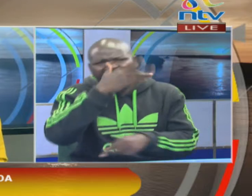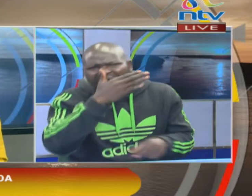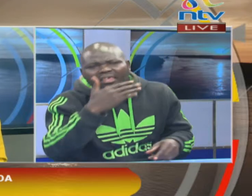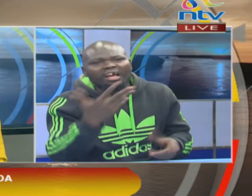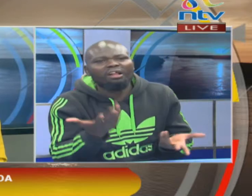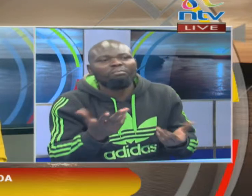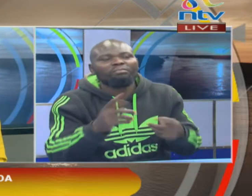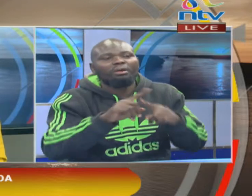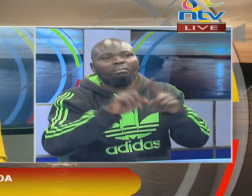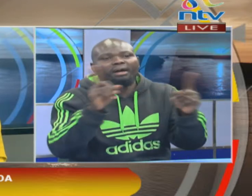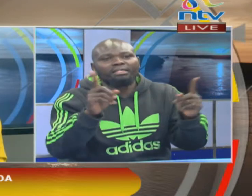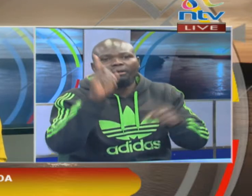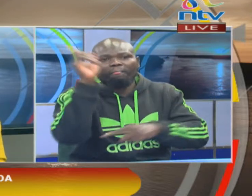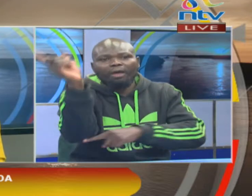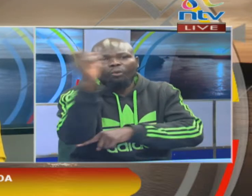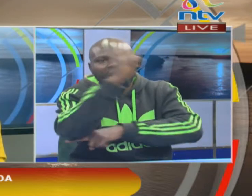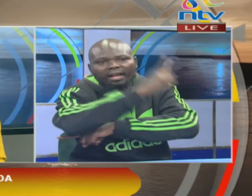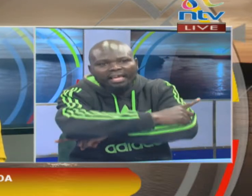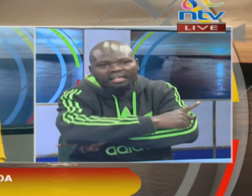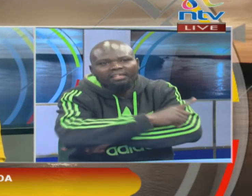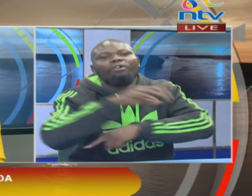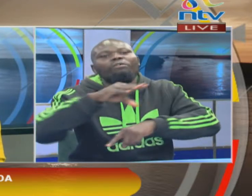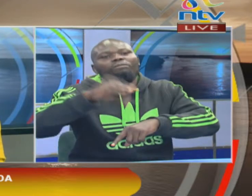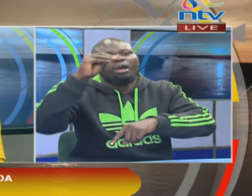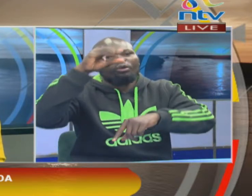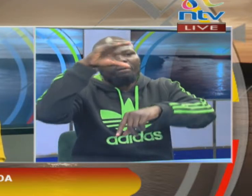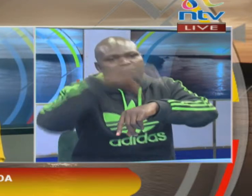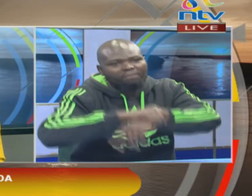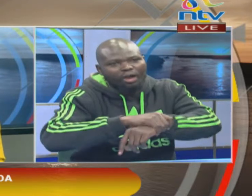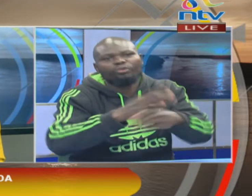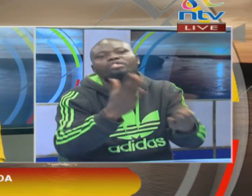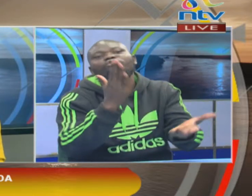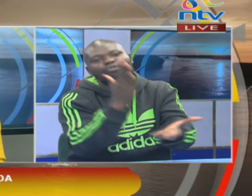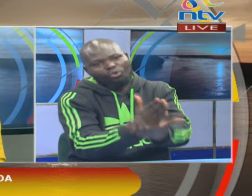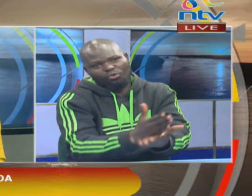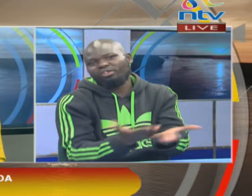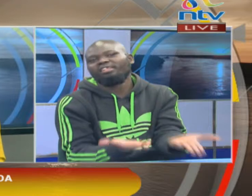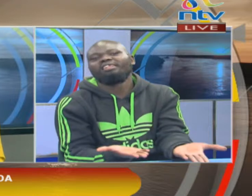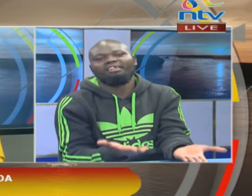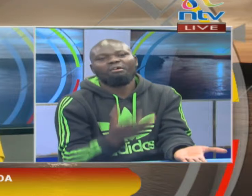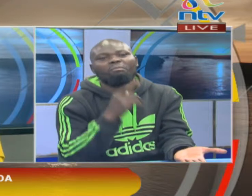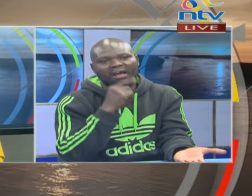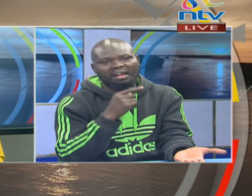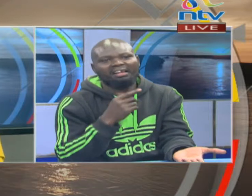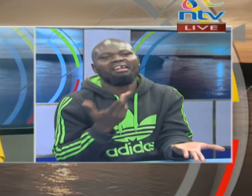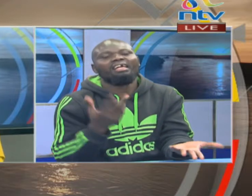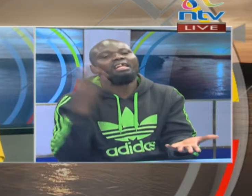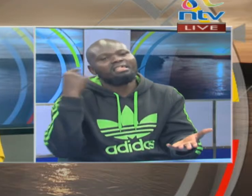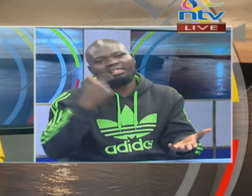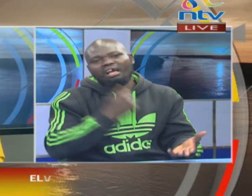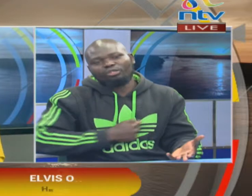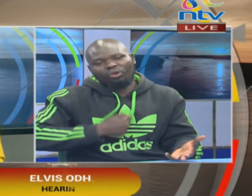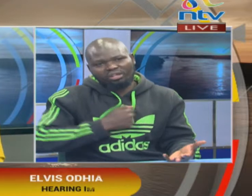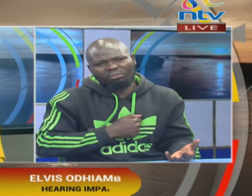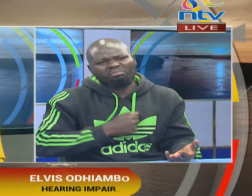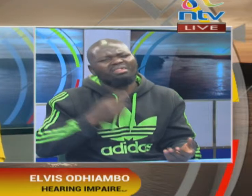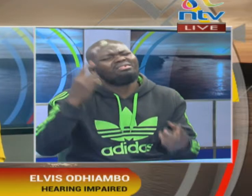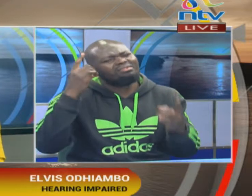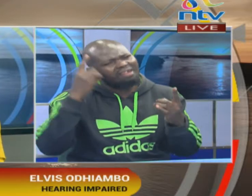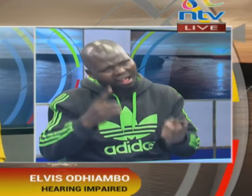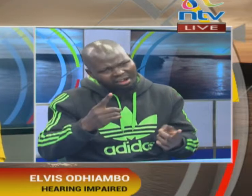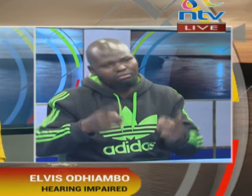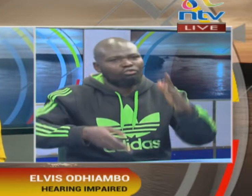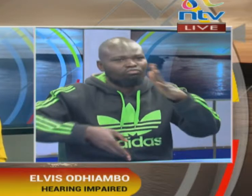but because they always say, this is my cousin every day, But sometimes you can get them. They